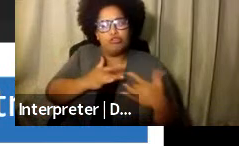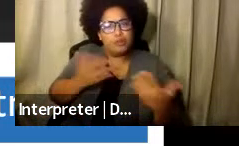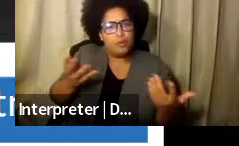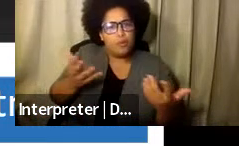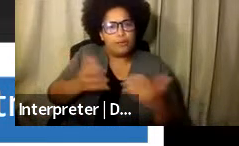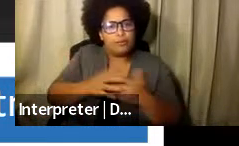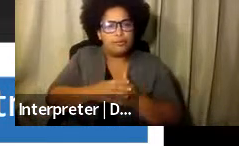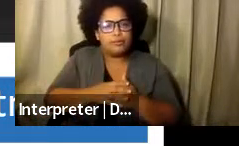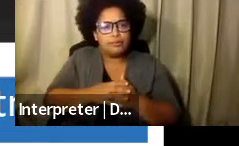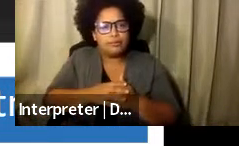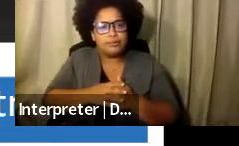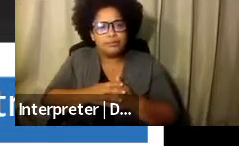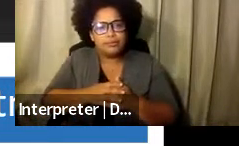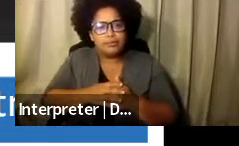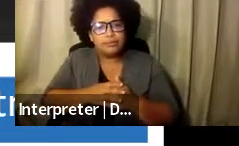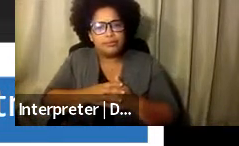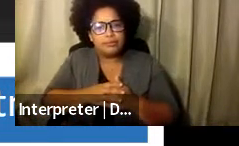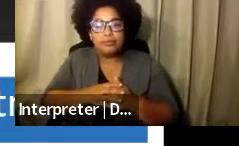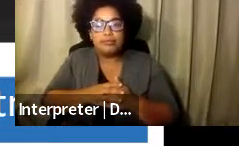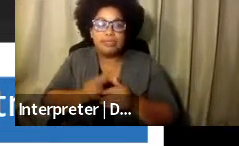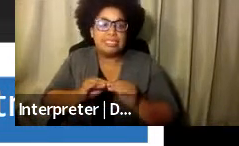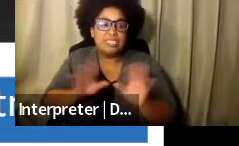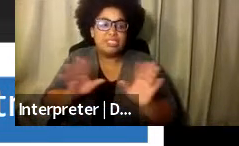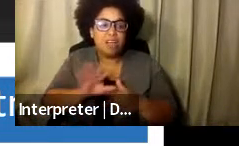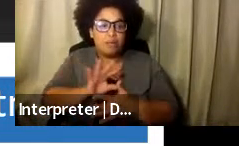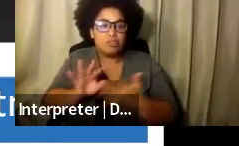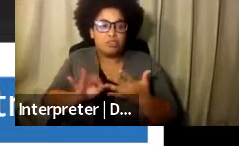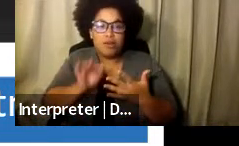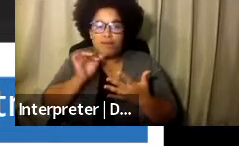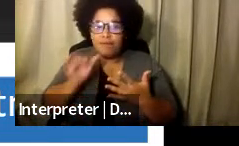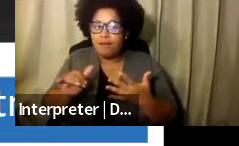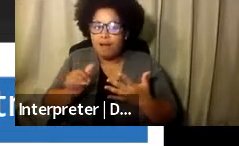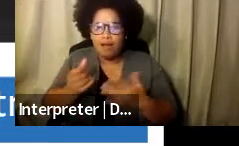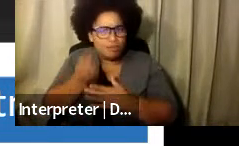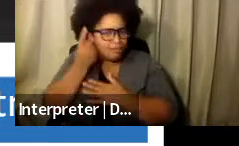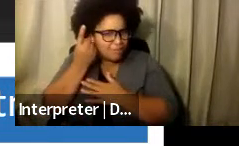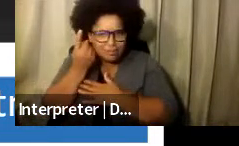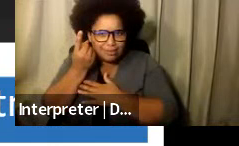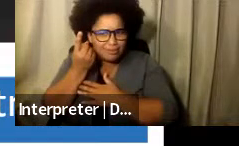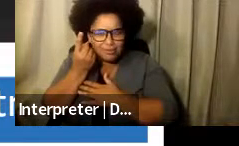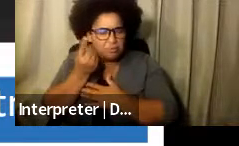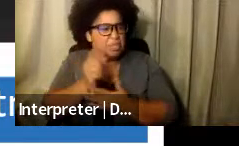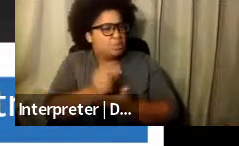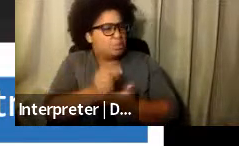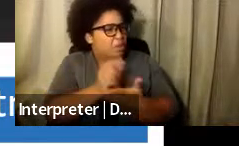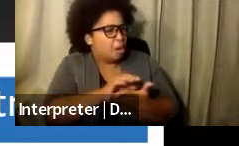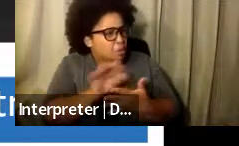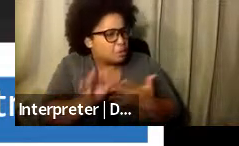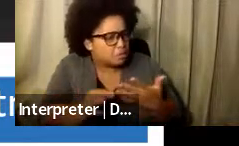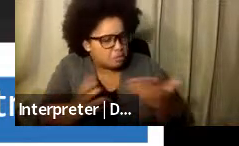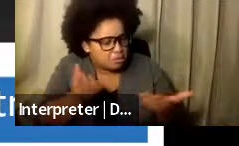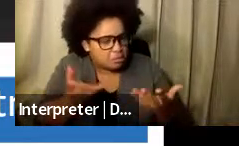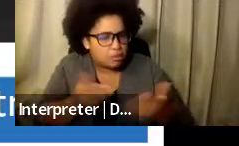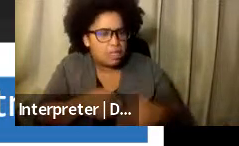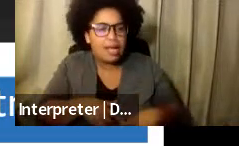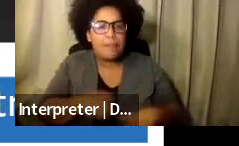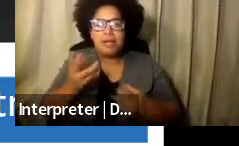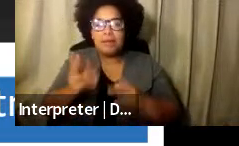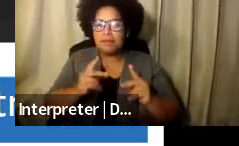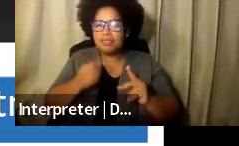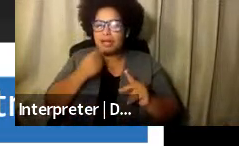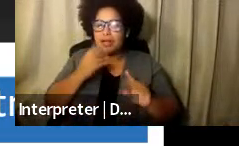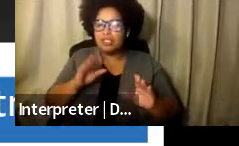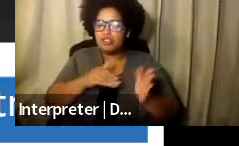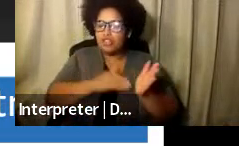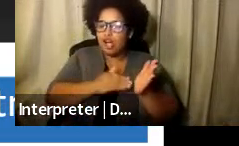concerns, that clearly that treatment options are not widely understood. And there are several folks who mentioned that